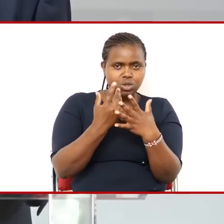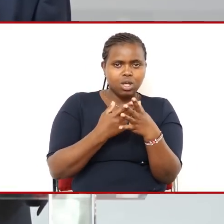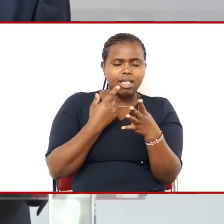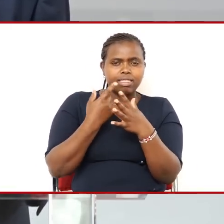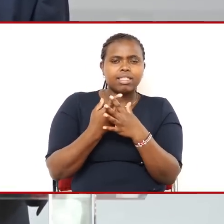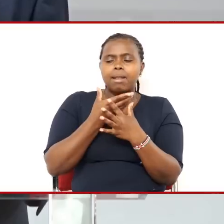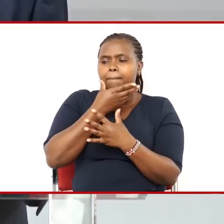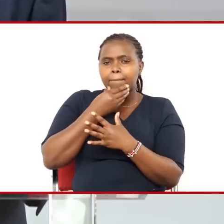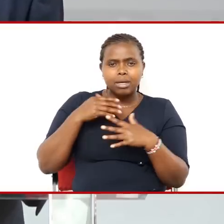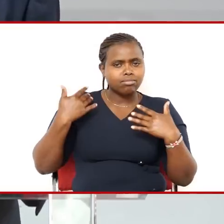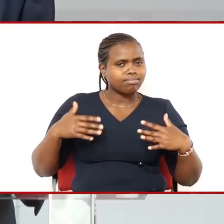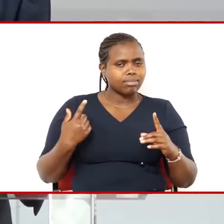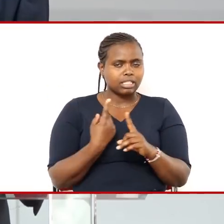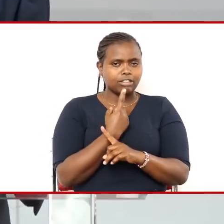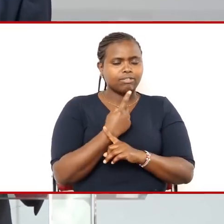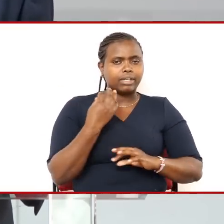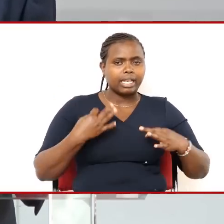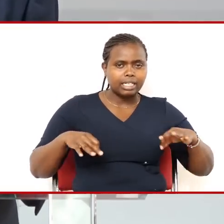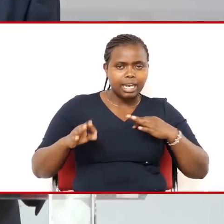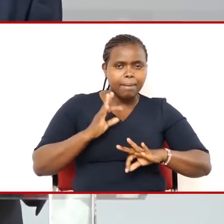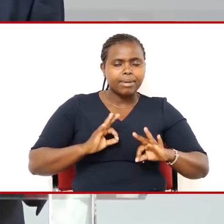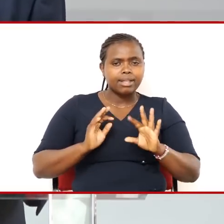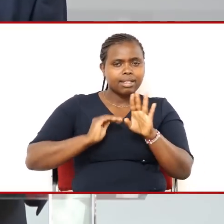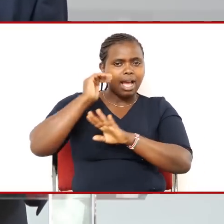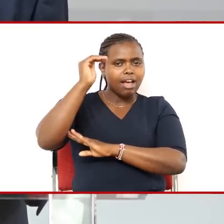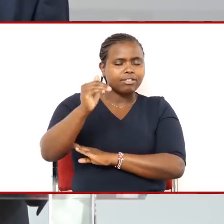he performed for them.